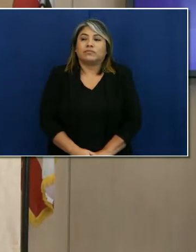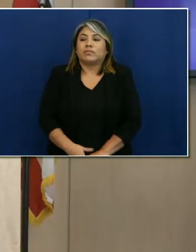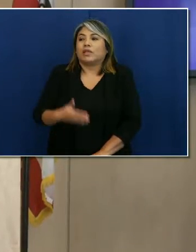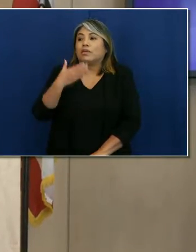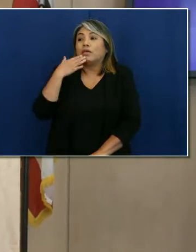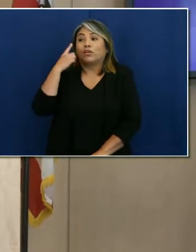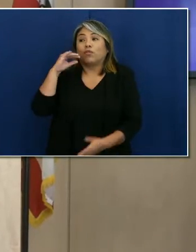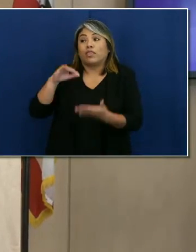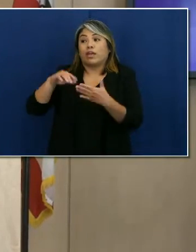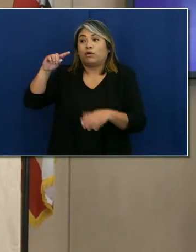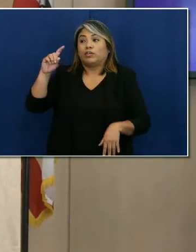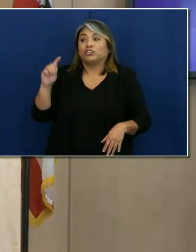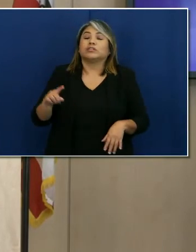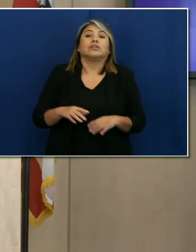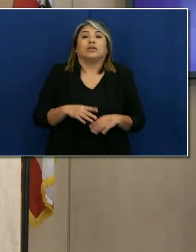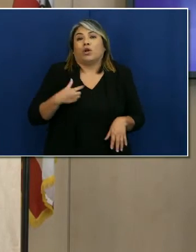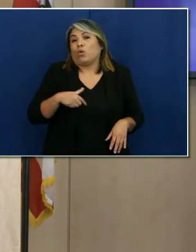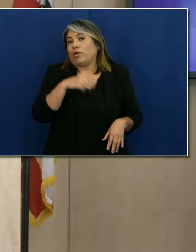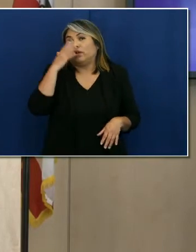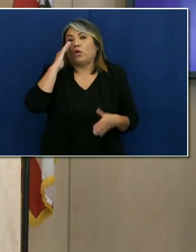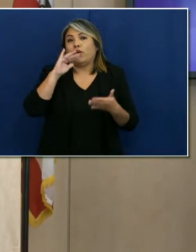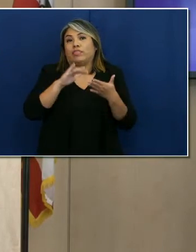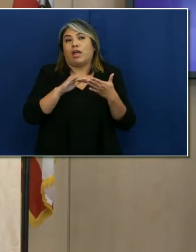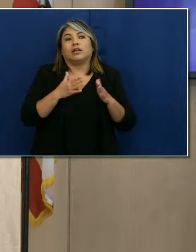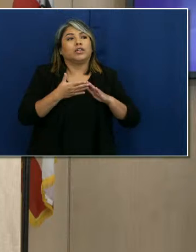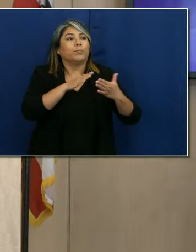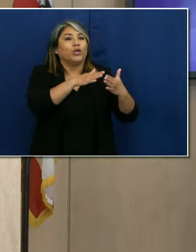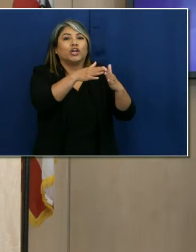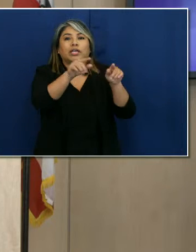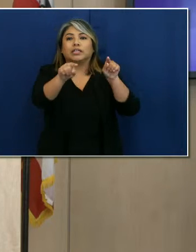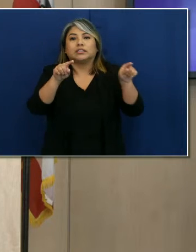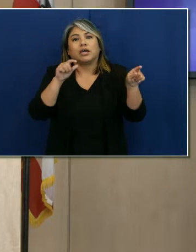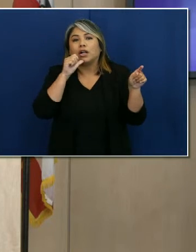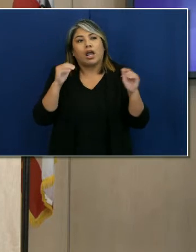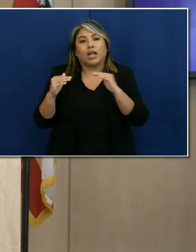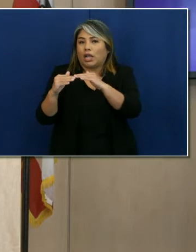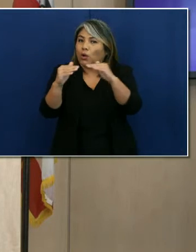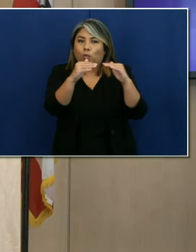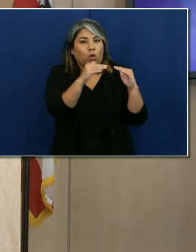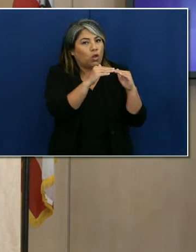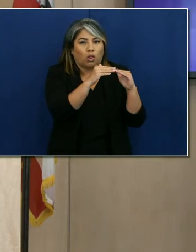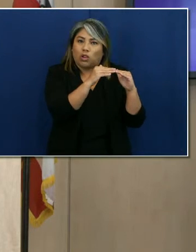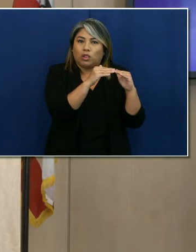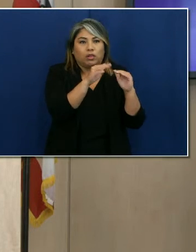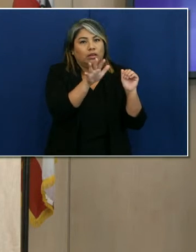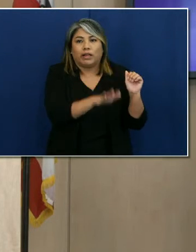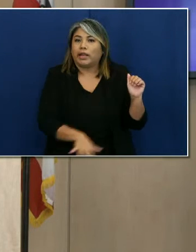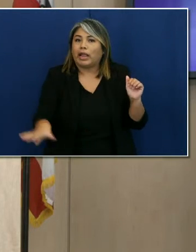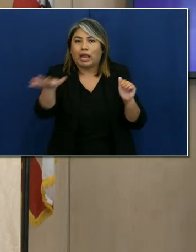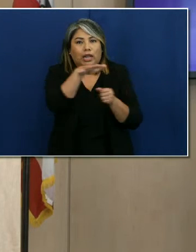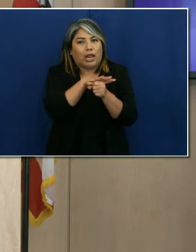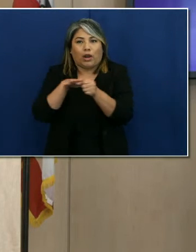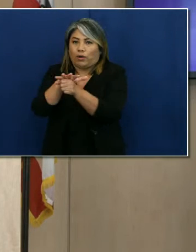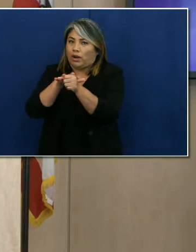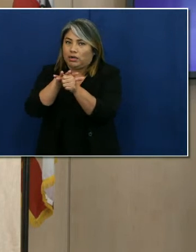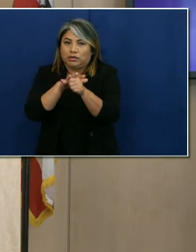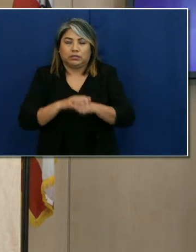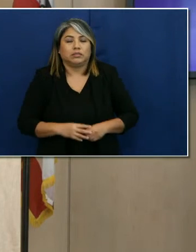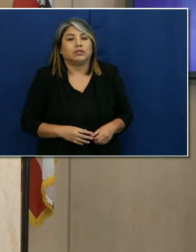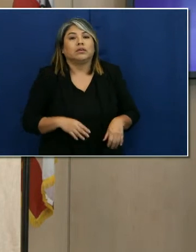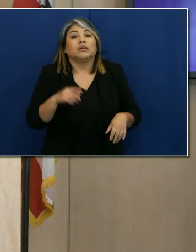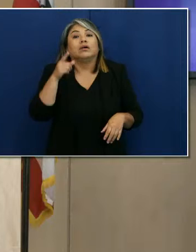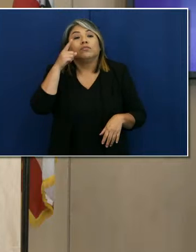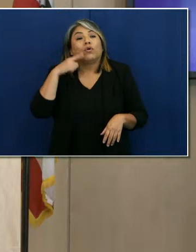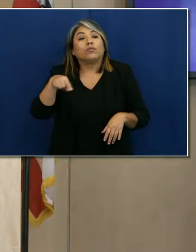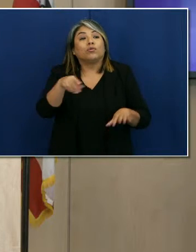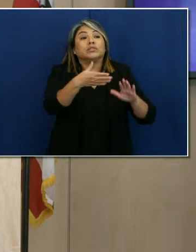Thank you for that question. We know that all communities are not equal across any given jurisdiction. And for those